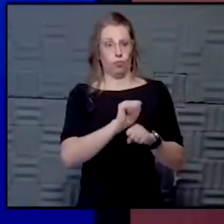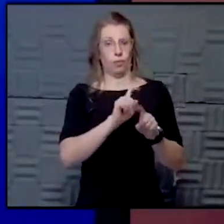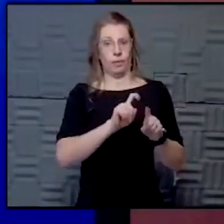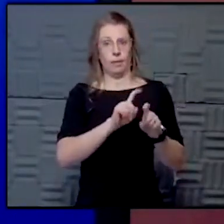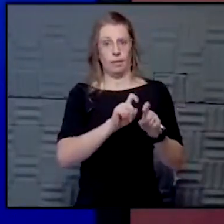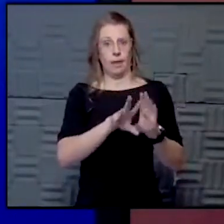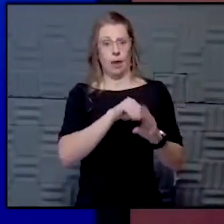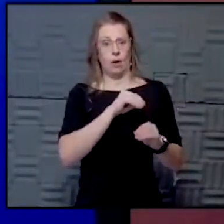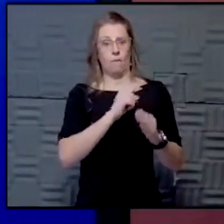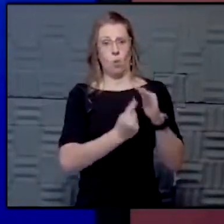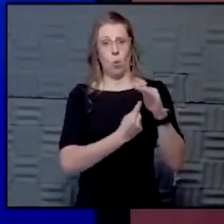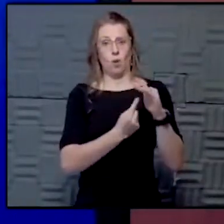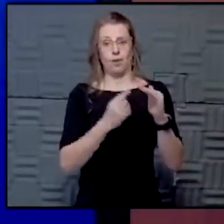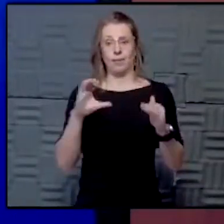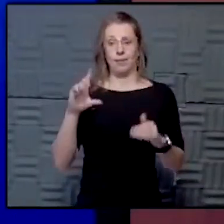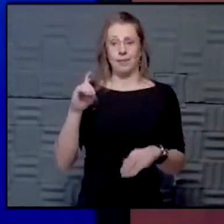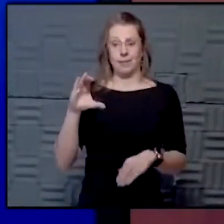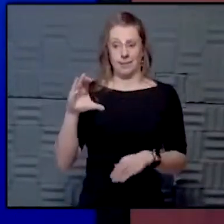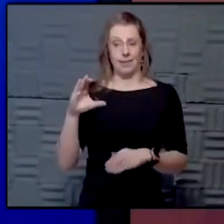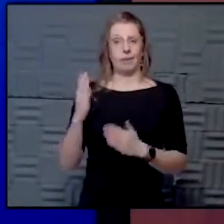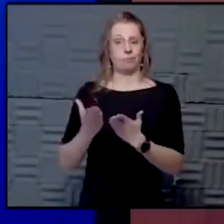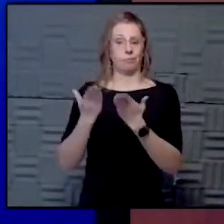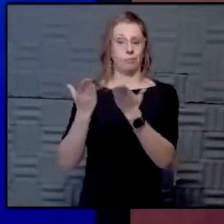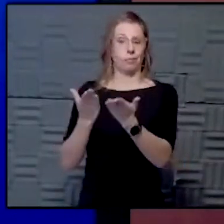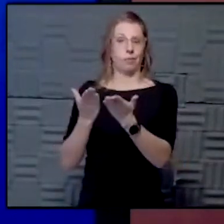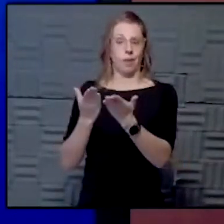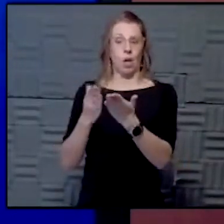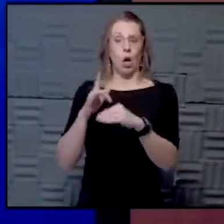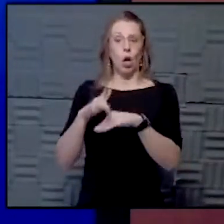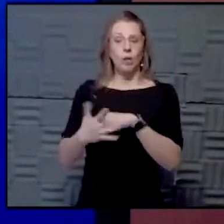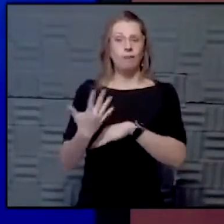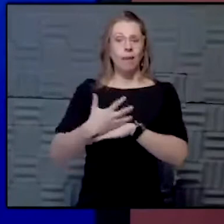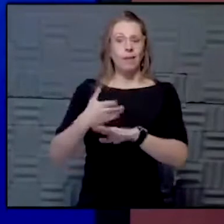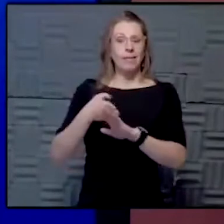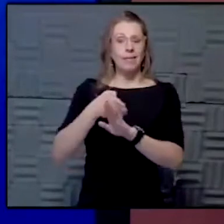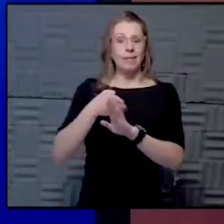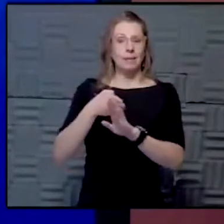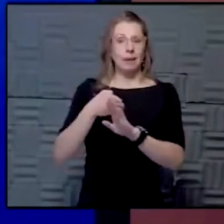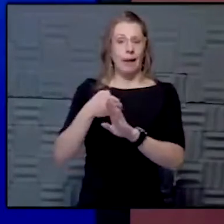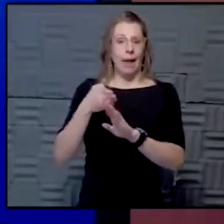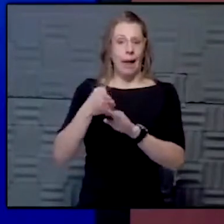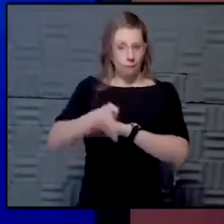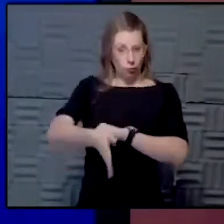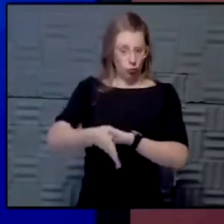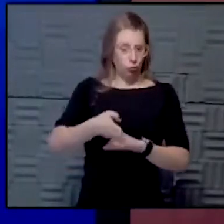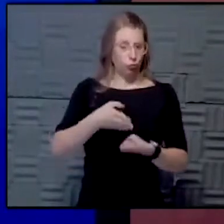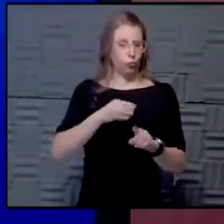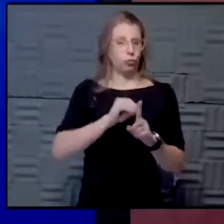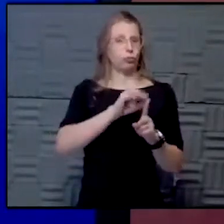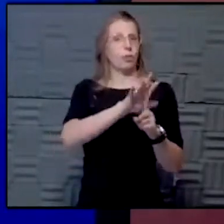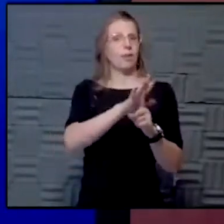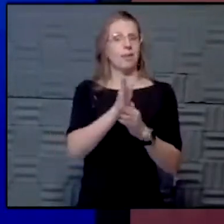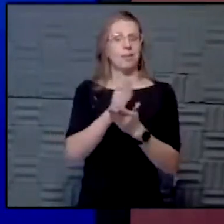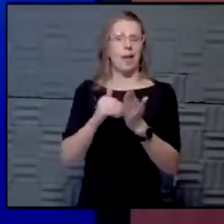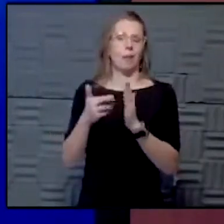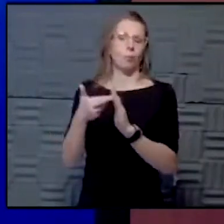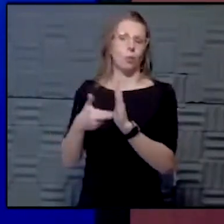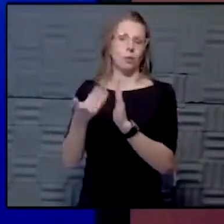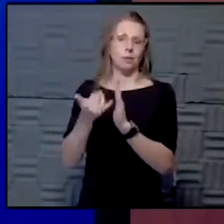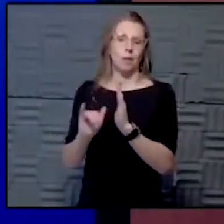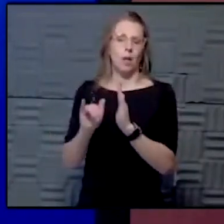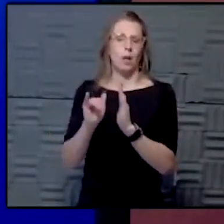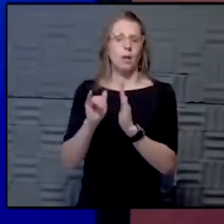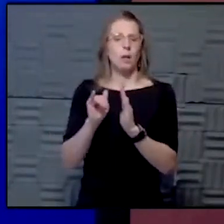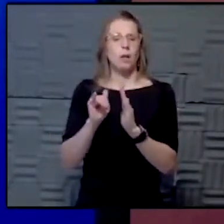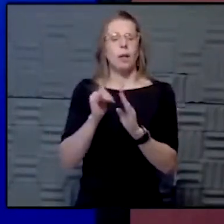of course, the CDC does offer that guideline as early as 5 days. but there's still some stipulations. Even after that time, you have to Yeah.